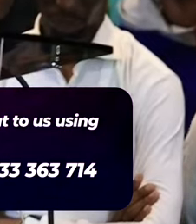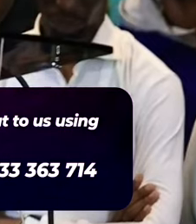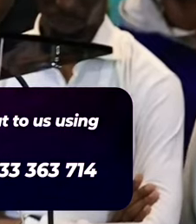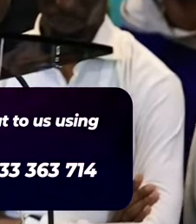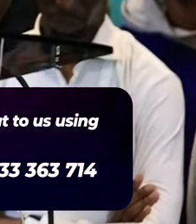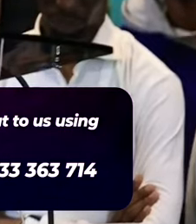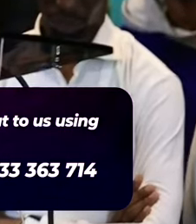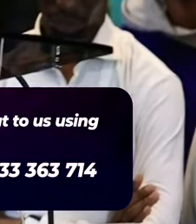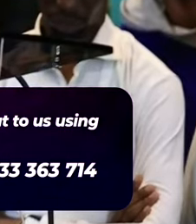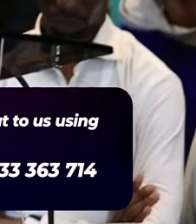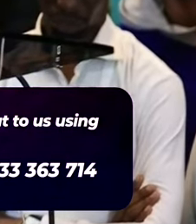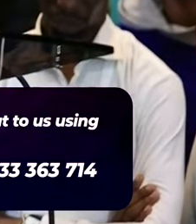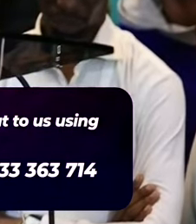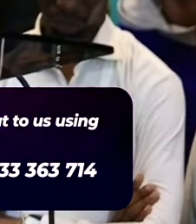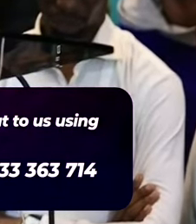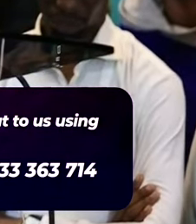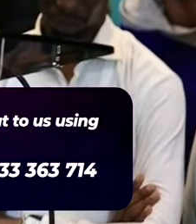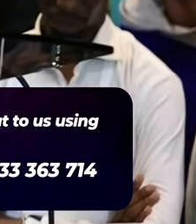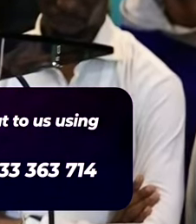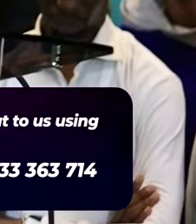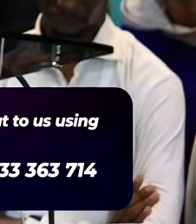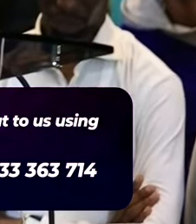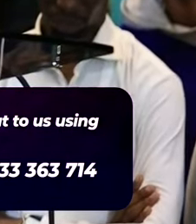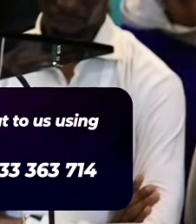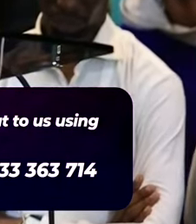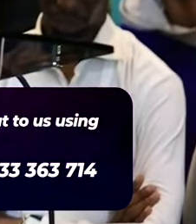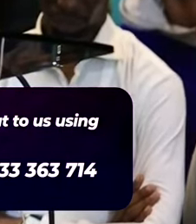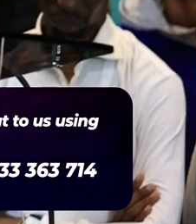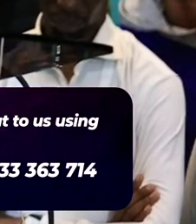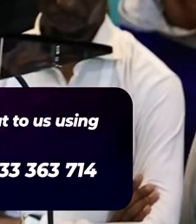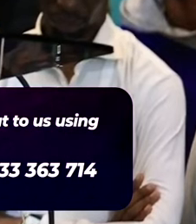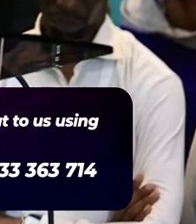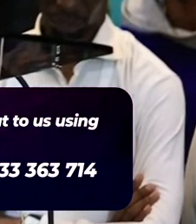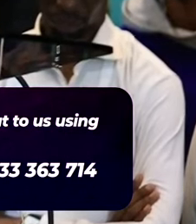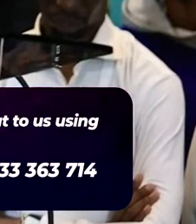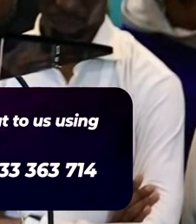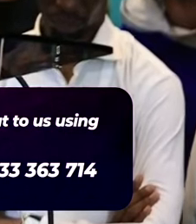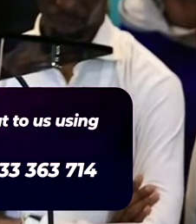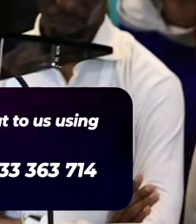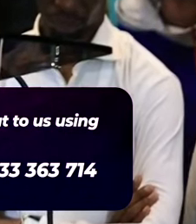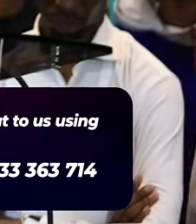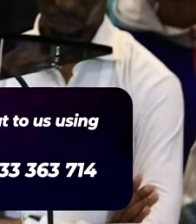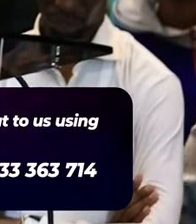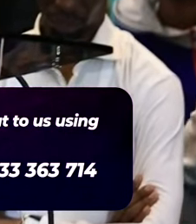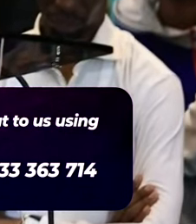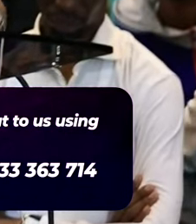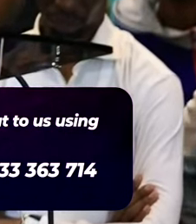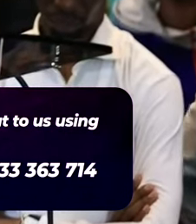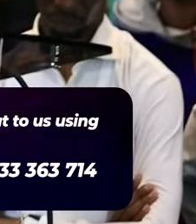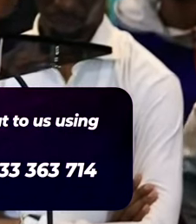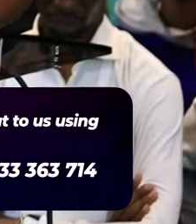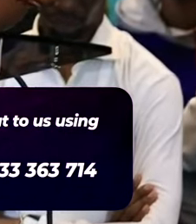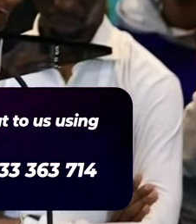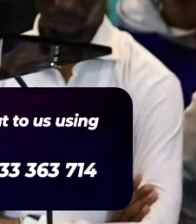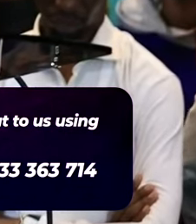for those joining online. If any of them indeed, Lord, is battling, and